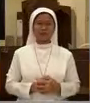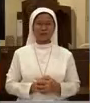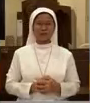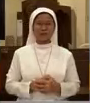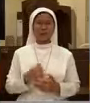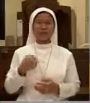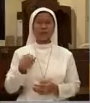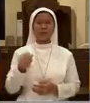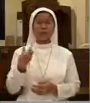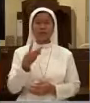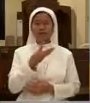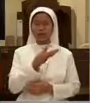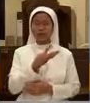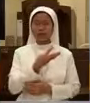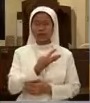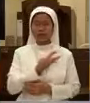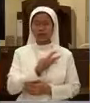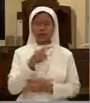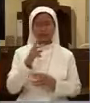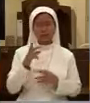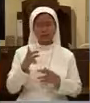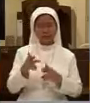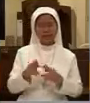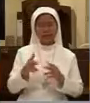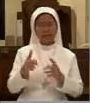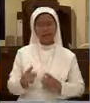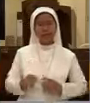We said that receiving a gift